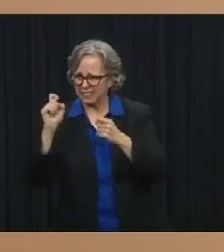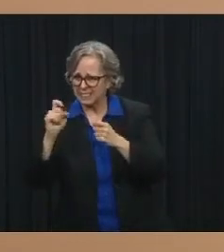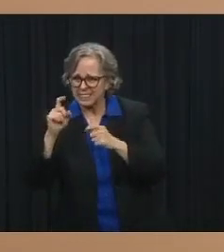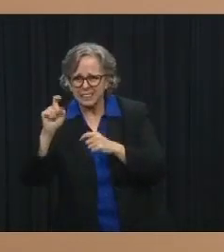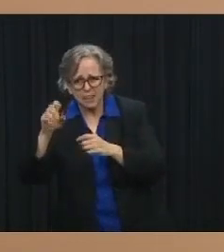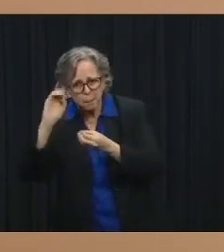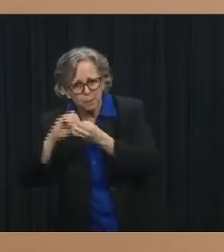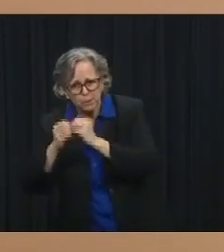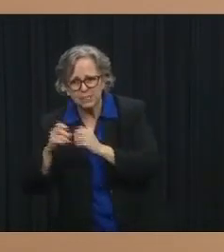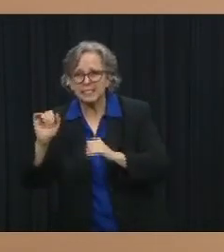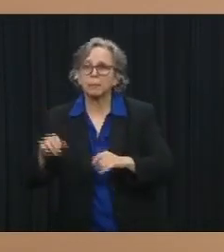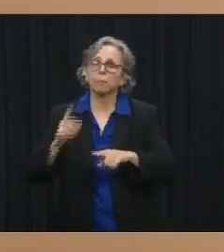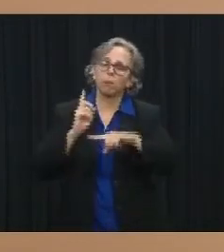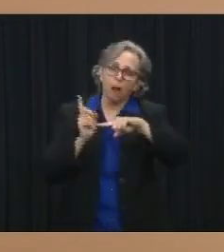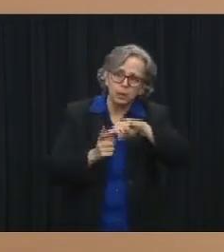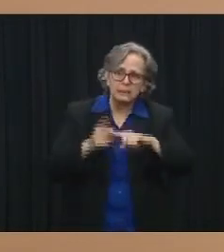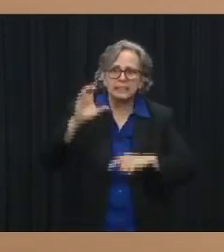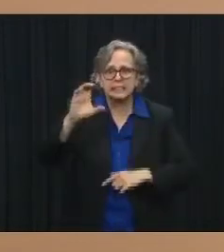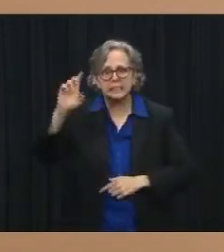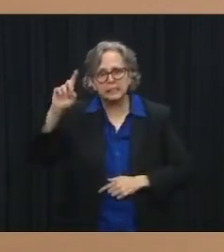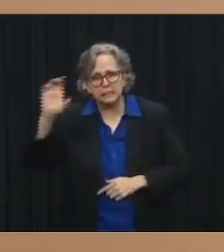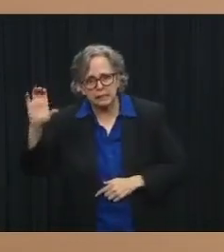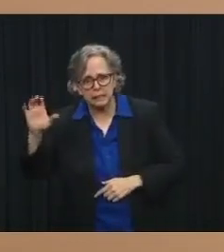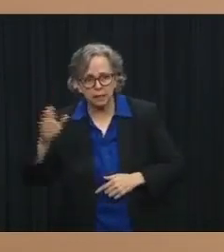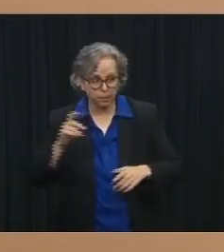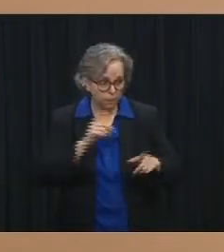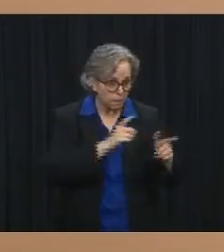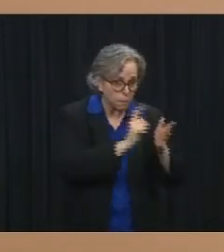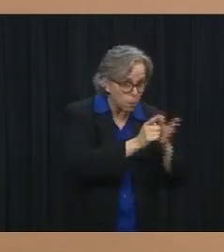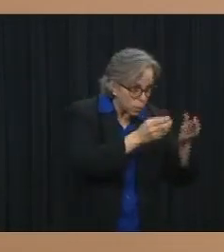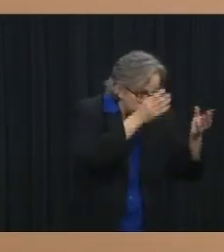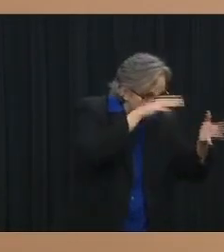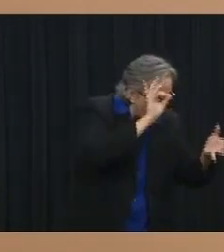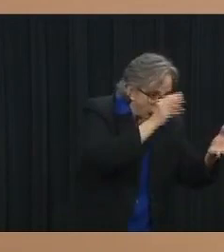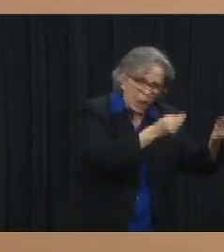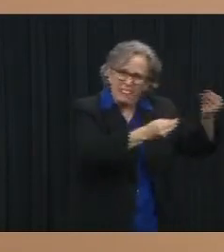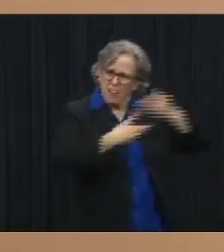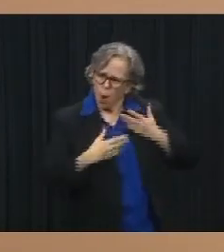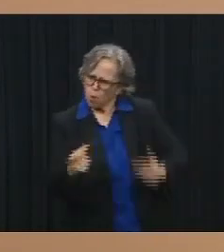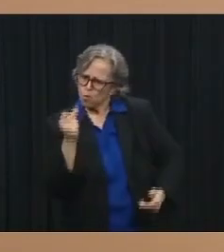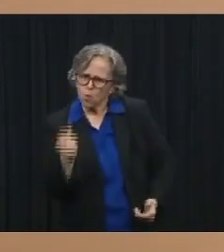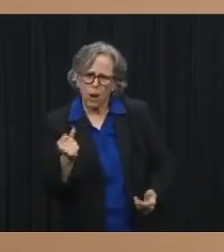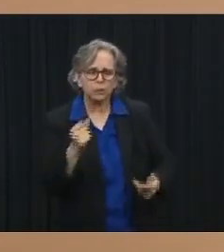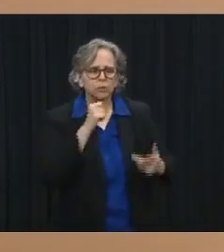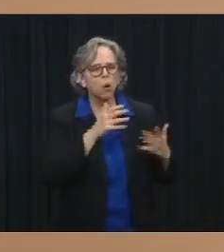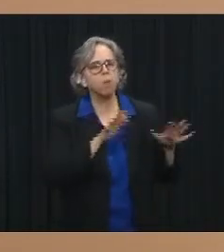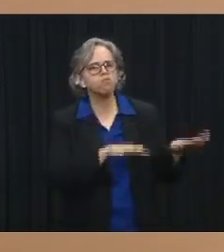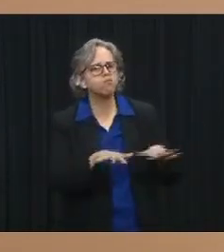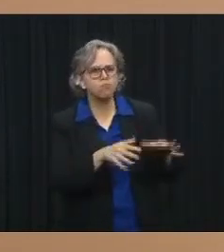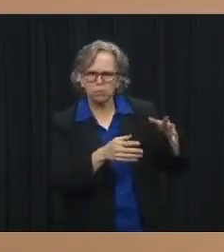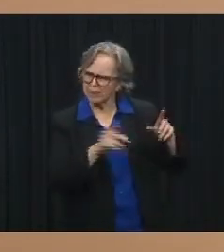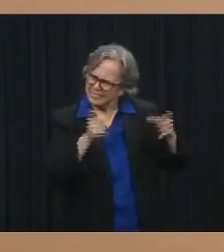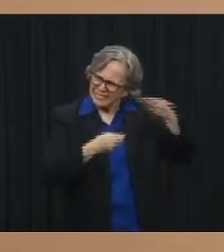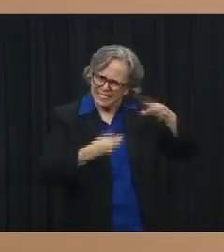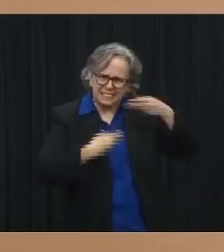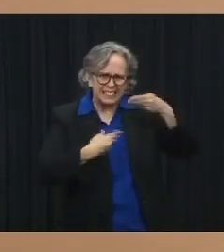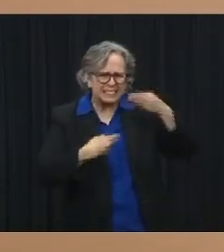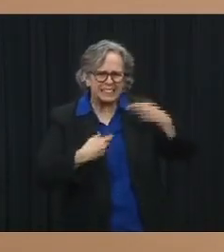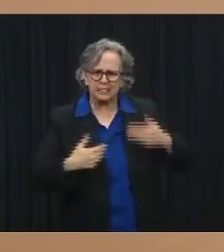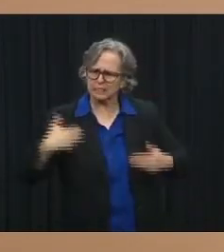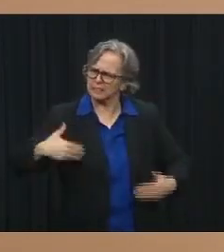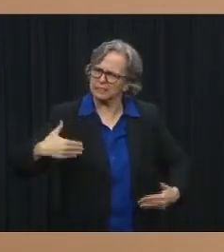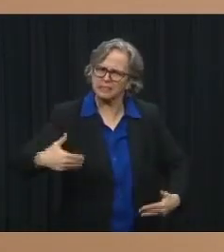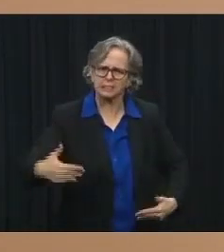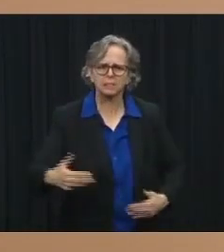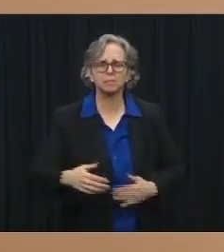those tests as they occur. It really helps us do our work a lot better. To our primary care docs and other